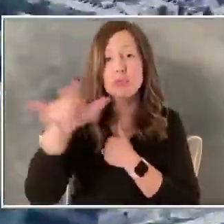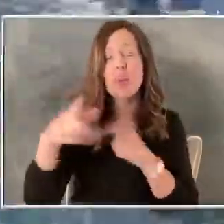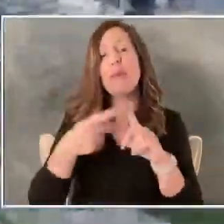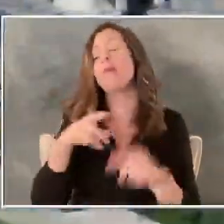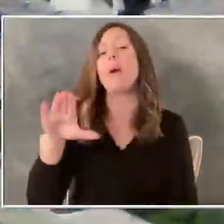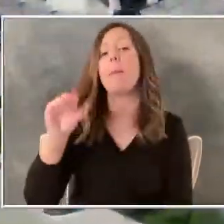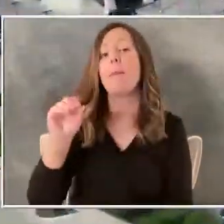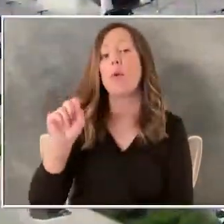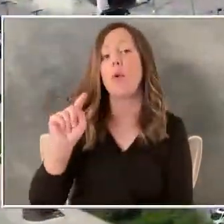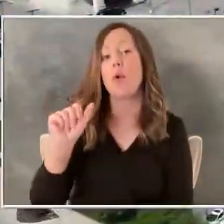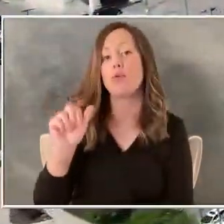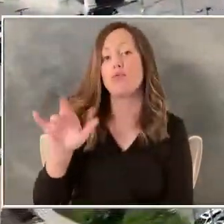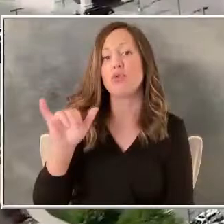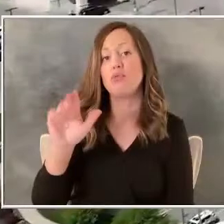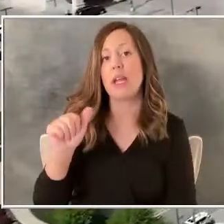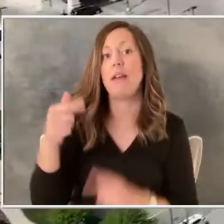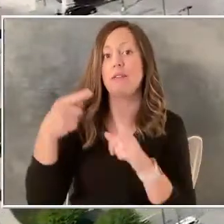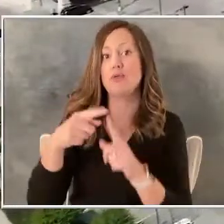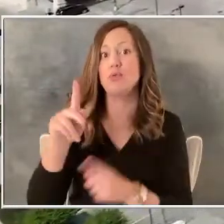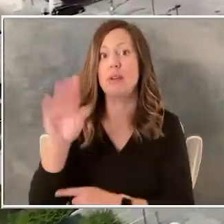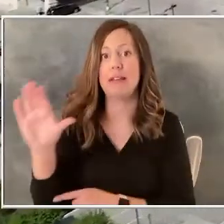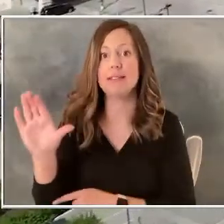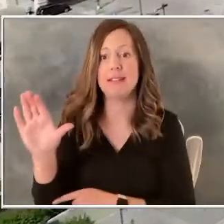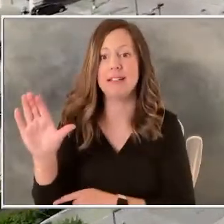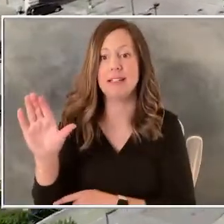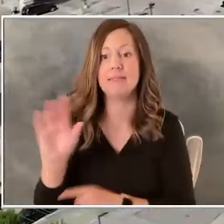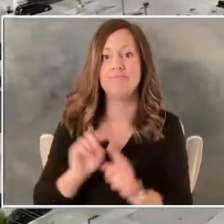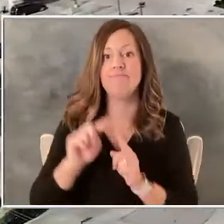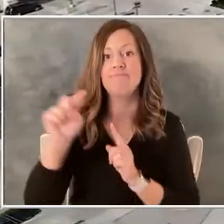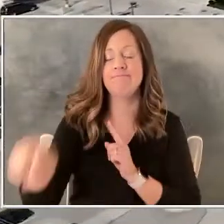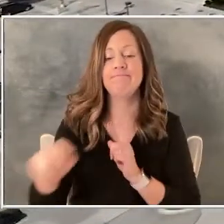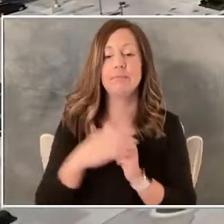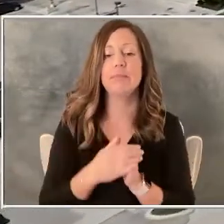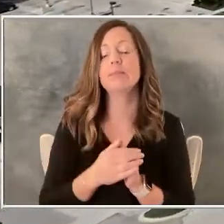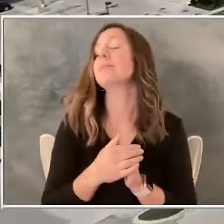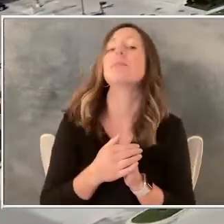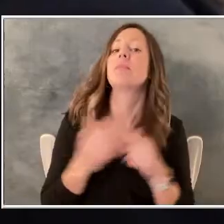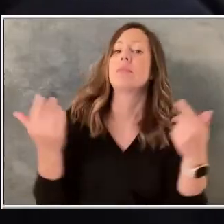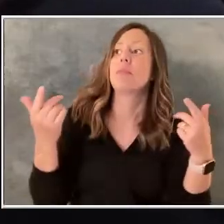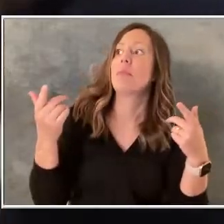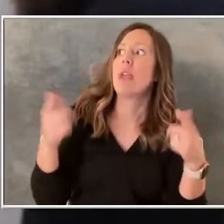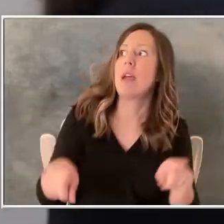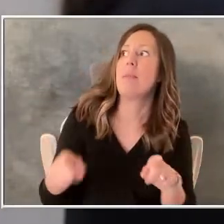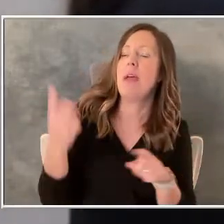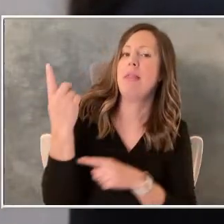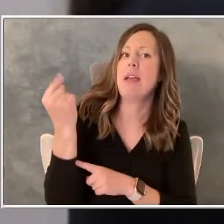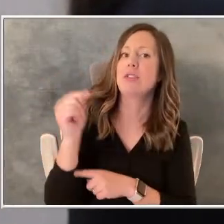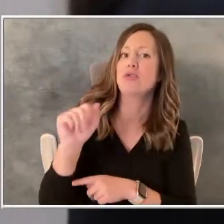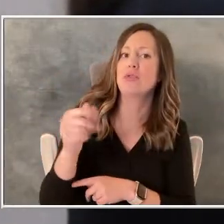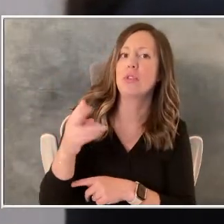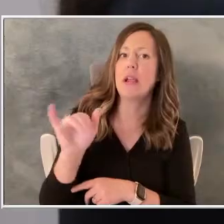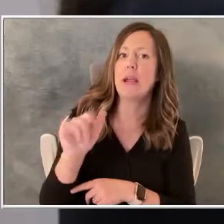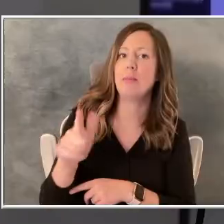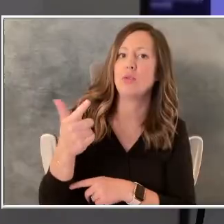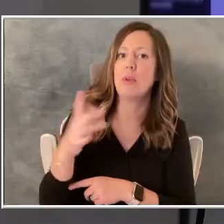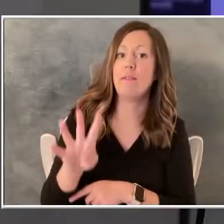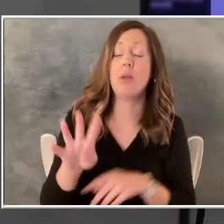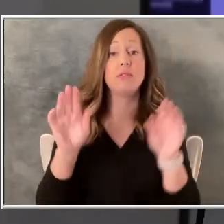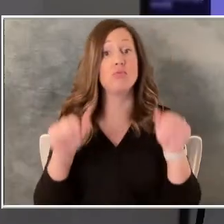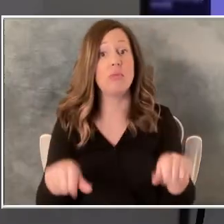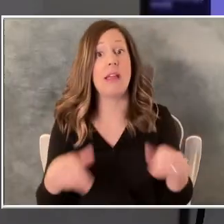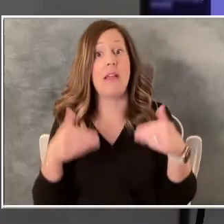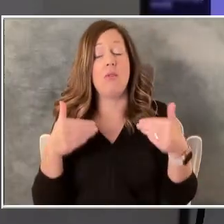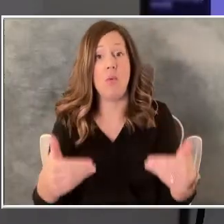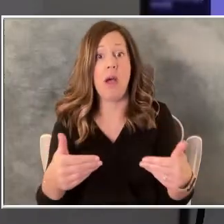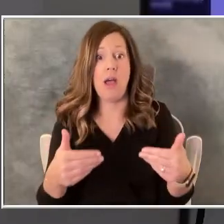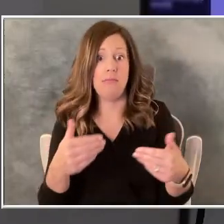and further testing. So your last mammogram was April 24th of last year. So we can get it while you're here. How long are Any kind of